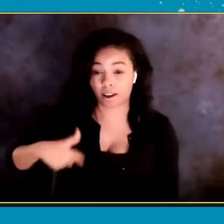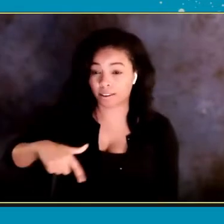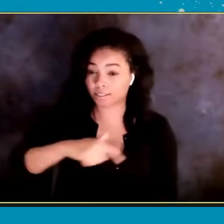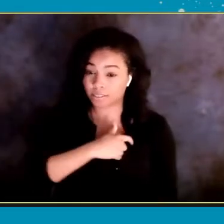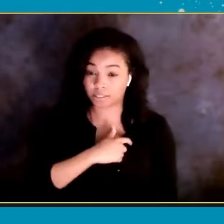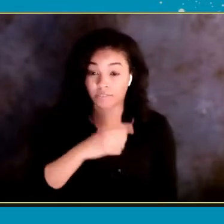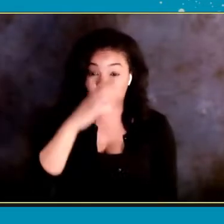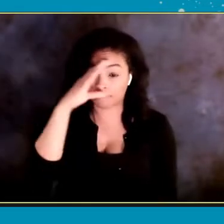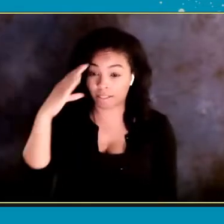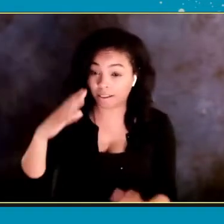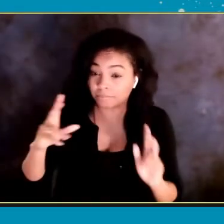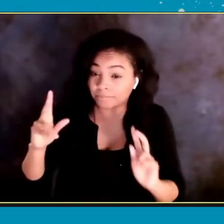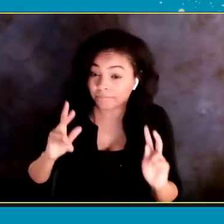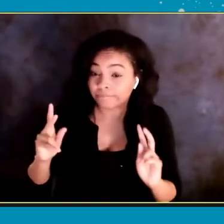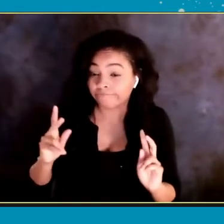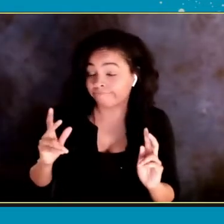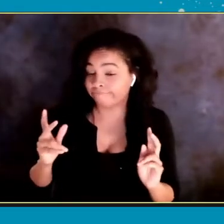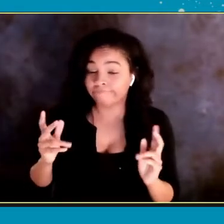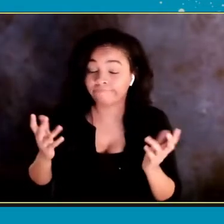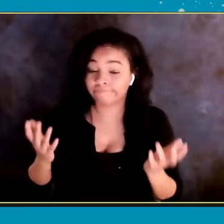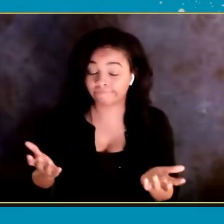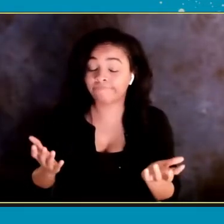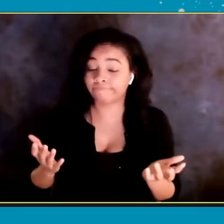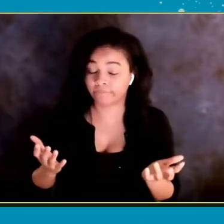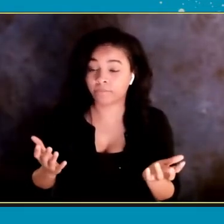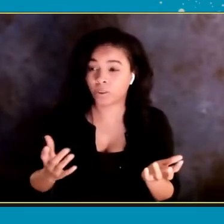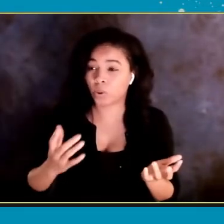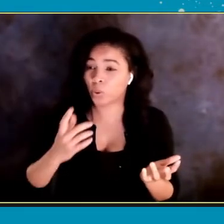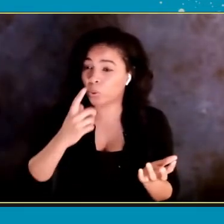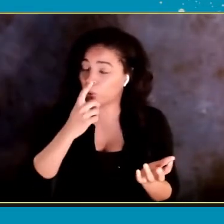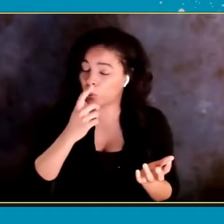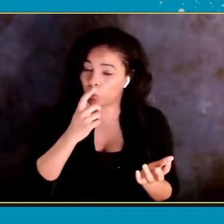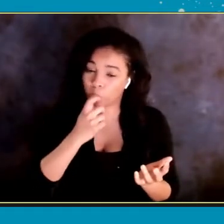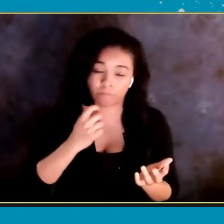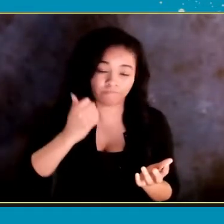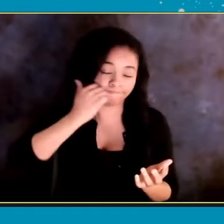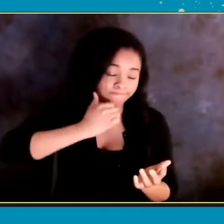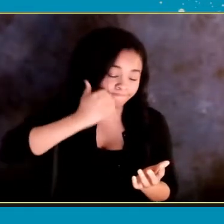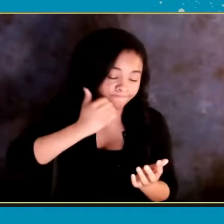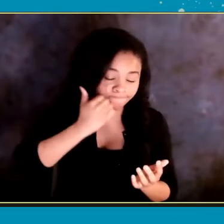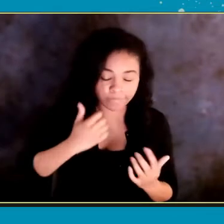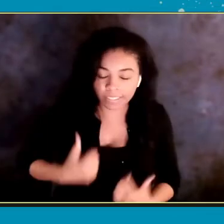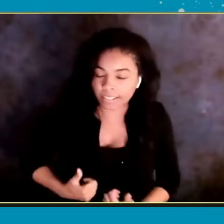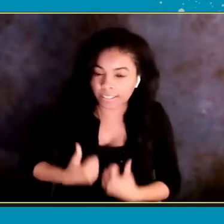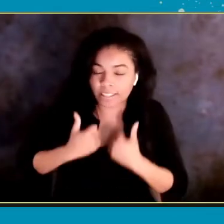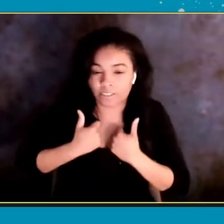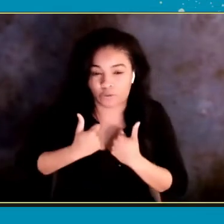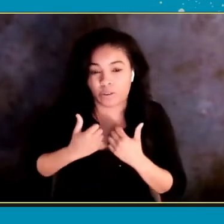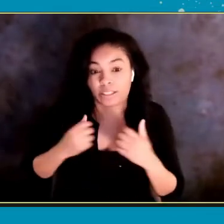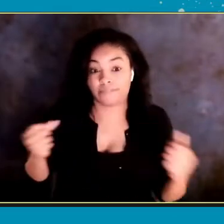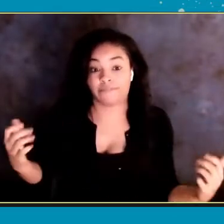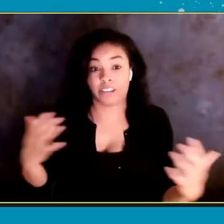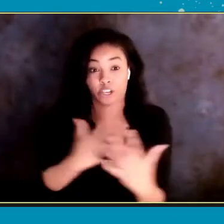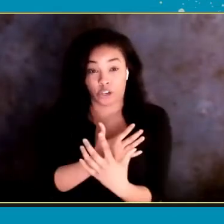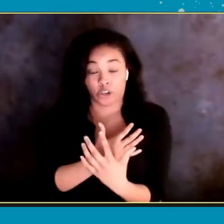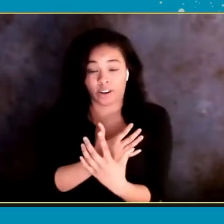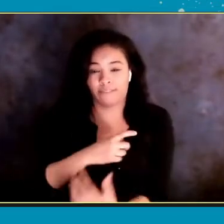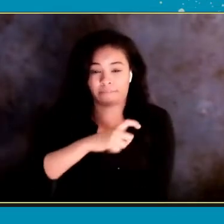Black folks who live with the fear of an interaction with the